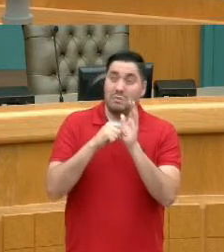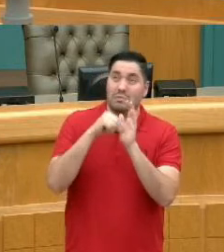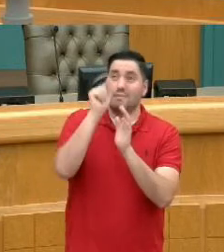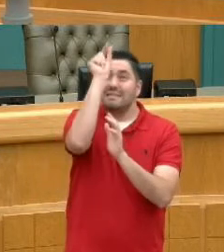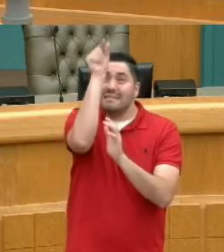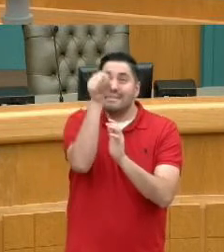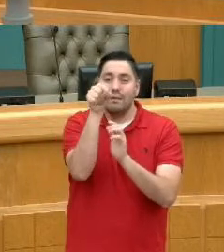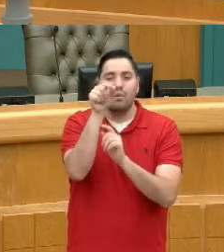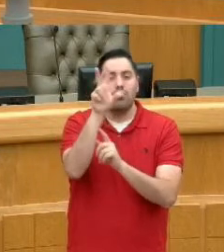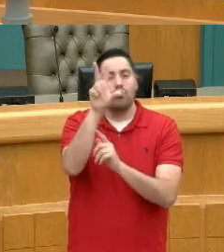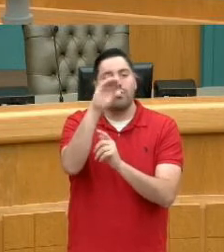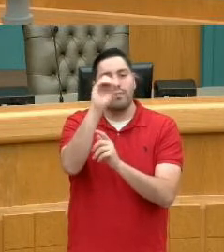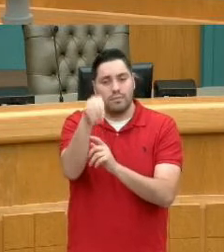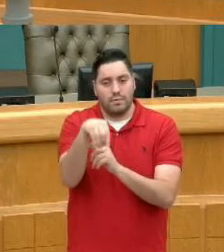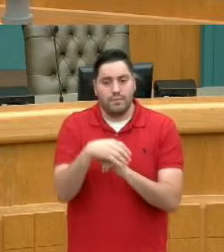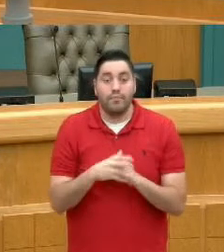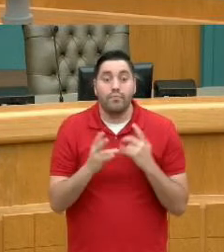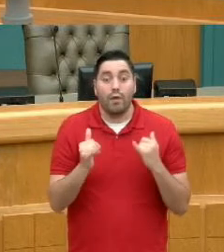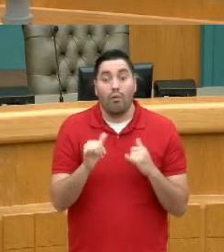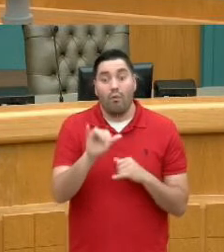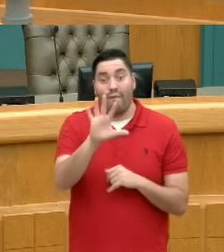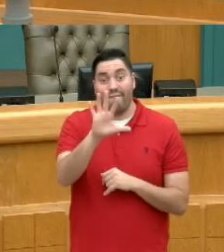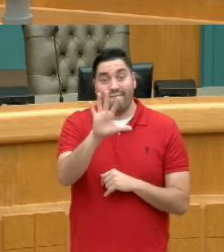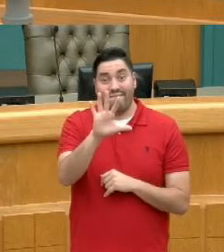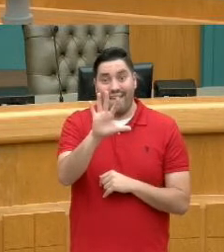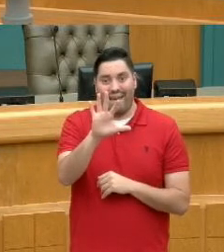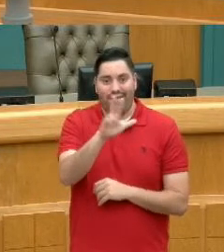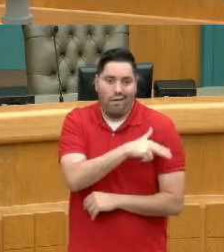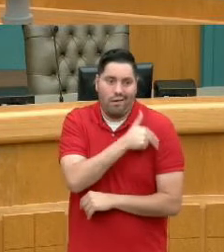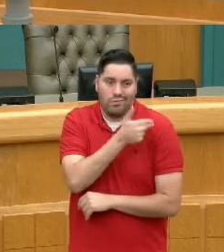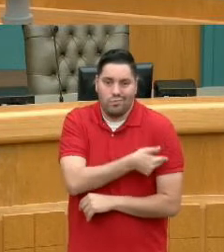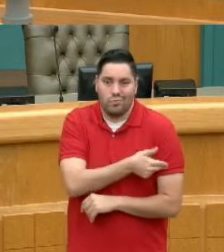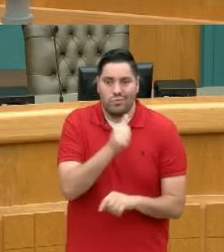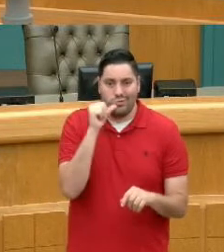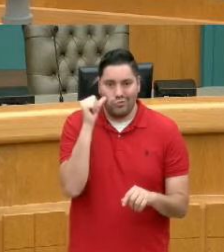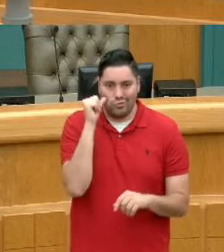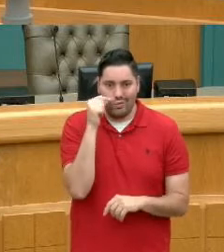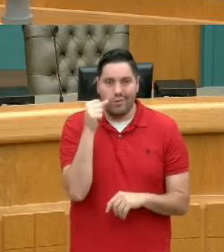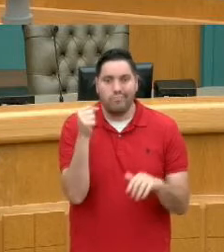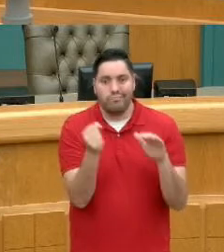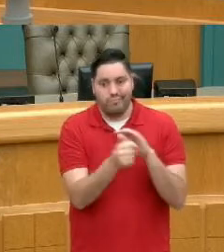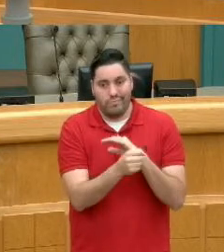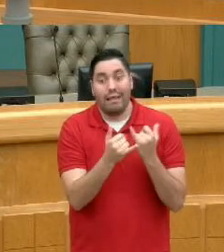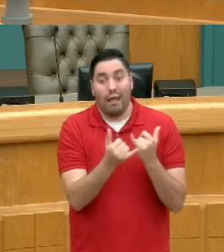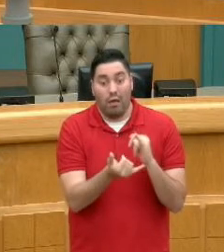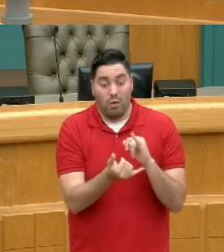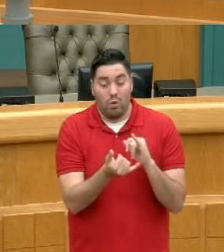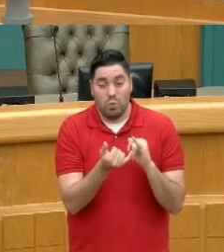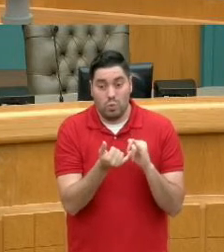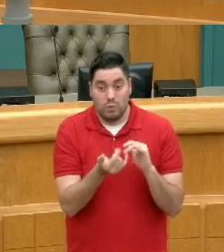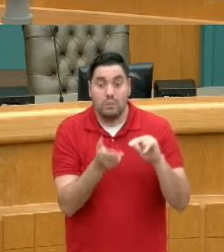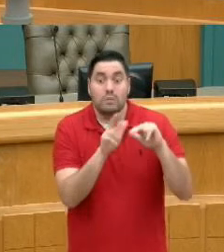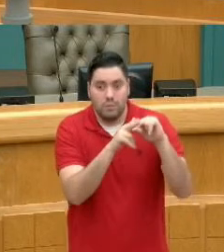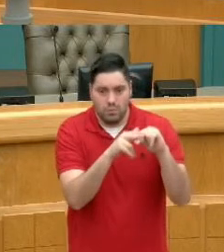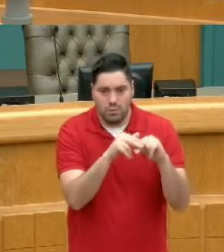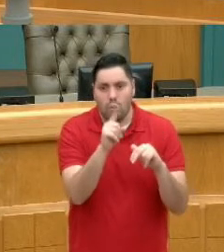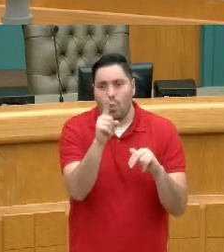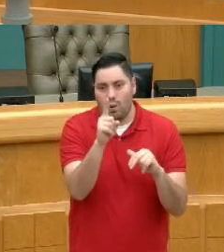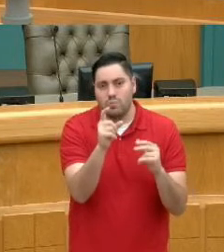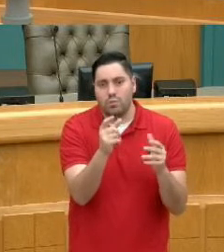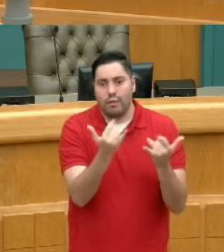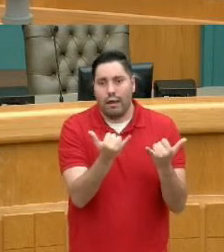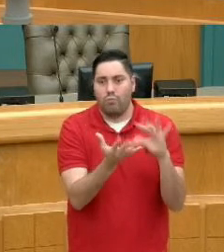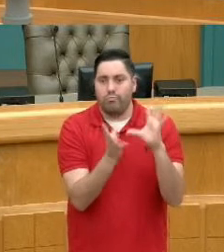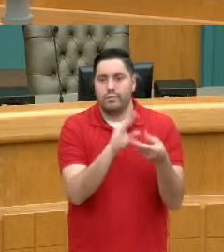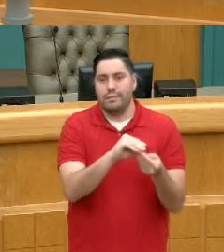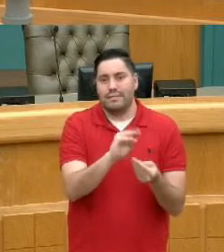in the hospital status. We had 5 in the hospital as of yesterday, but 1 person was admitted, so now we have 6 in the hospital. And 2